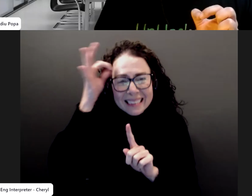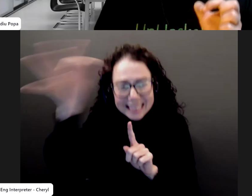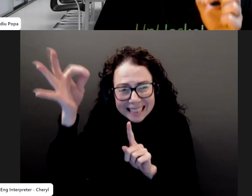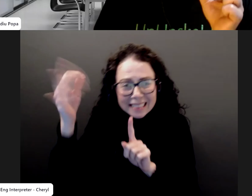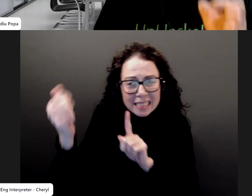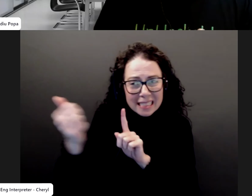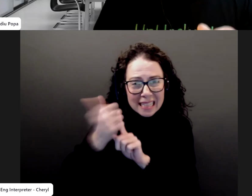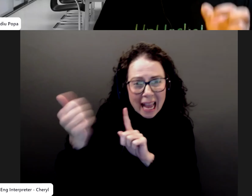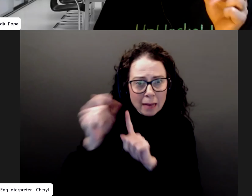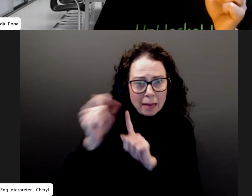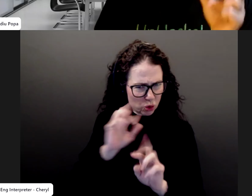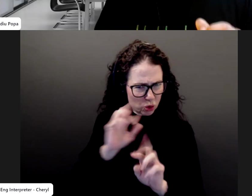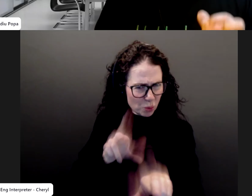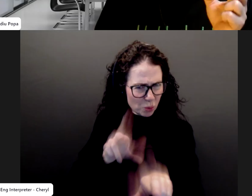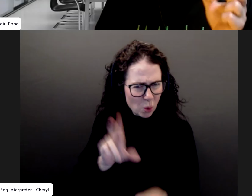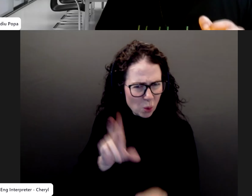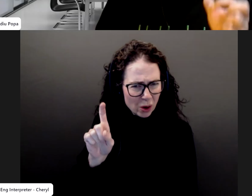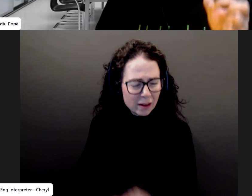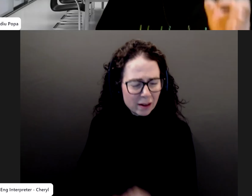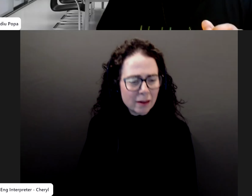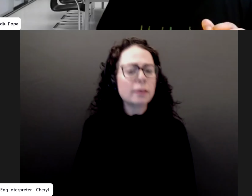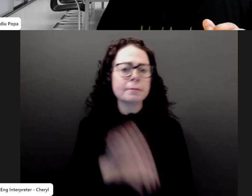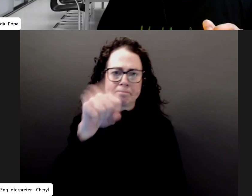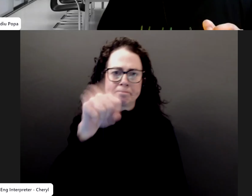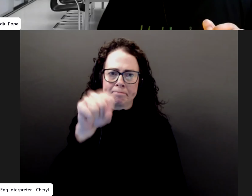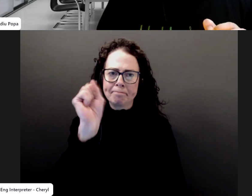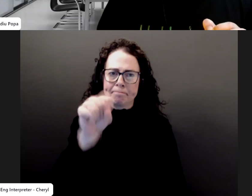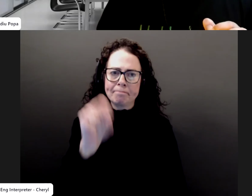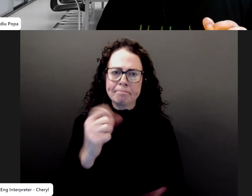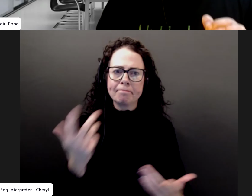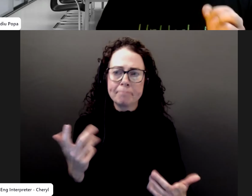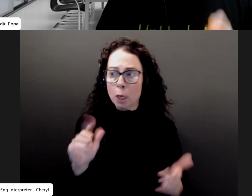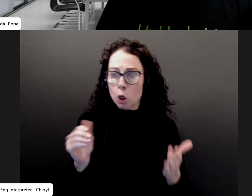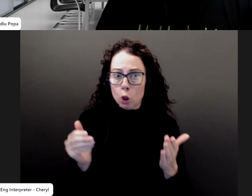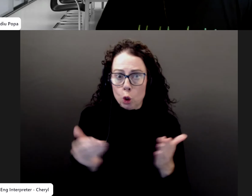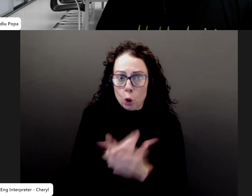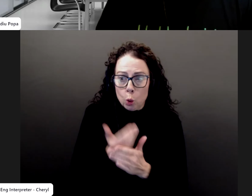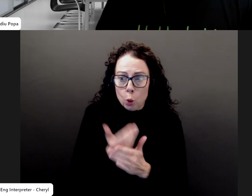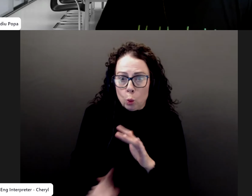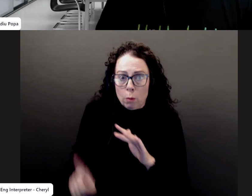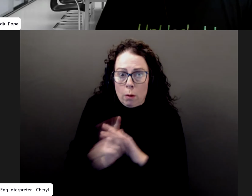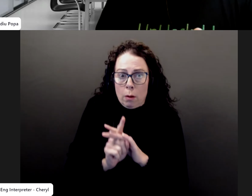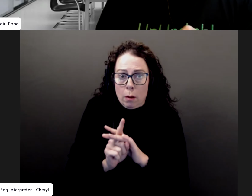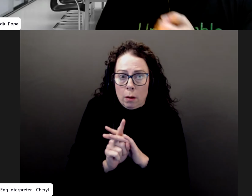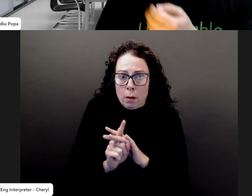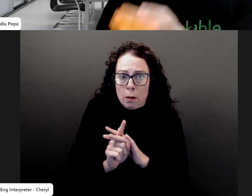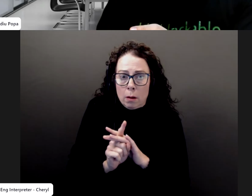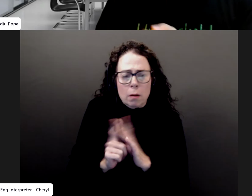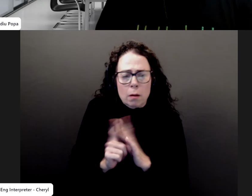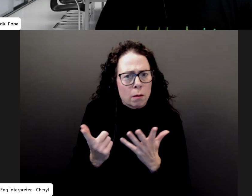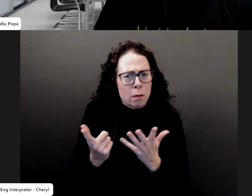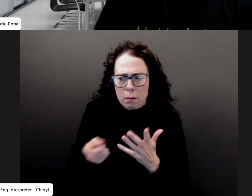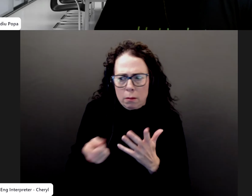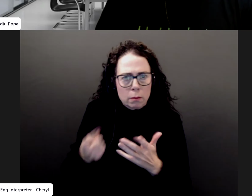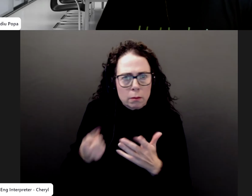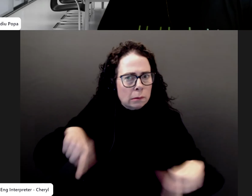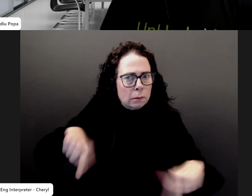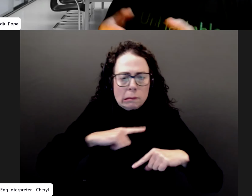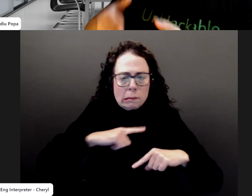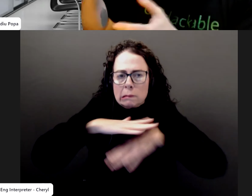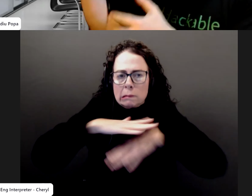scams are the things that we have the least information about. It's very important to be able to tell the Canadian